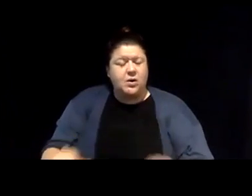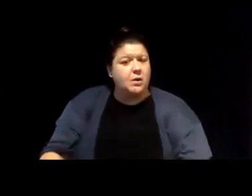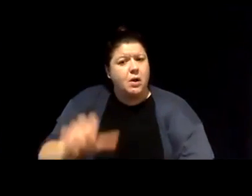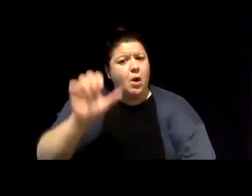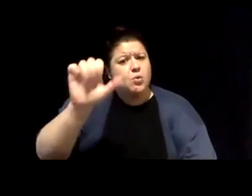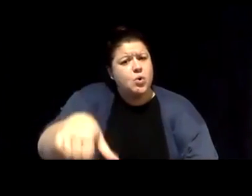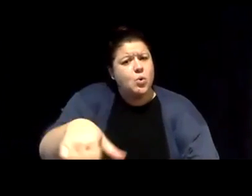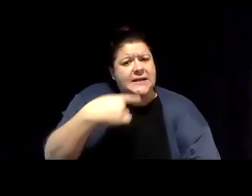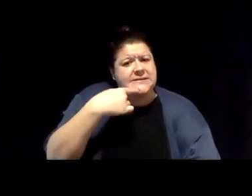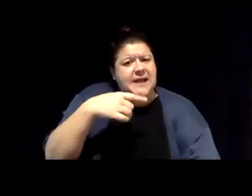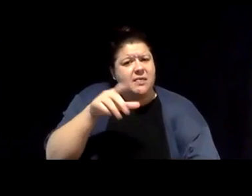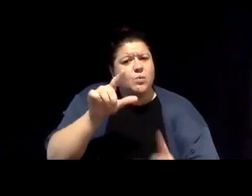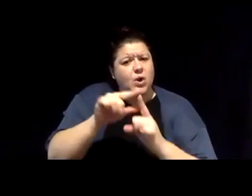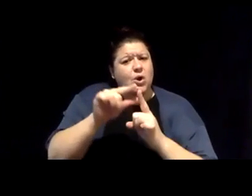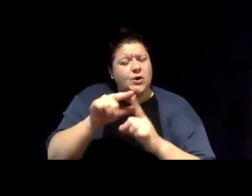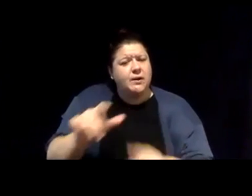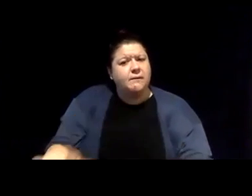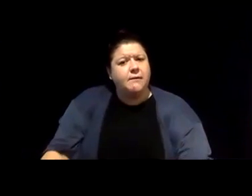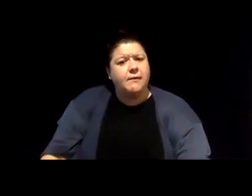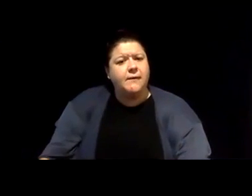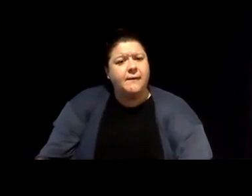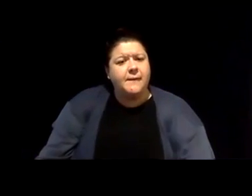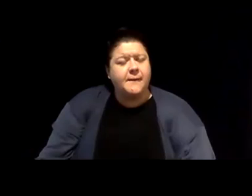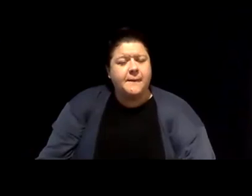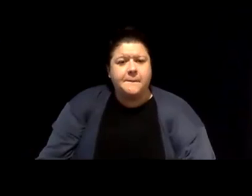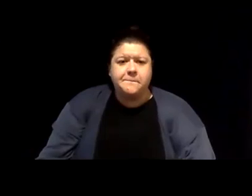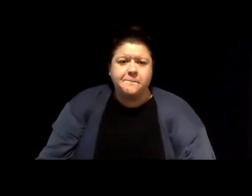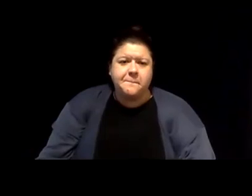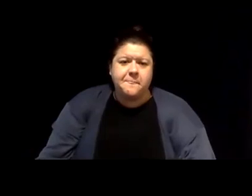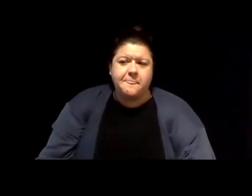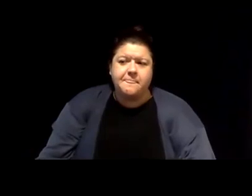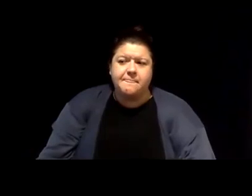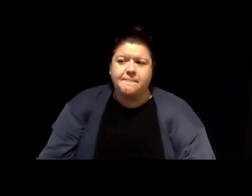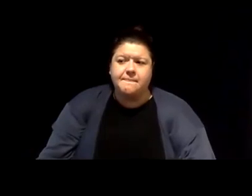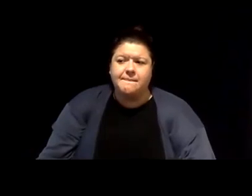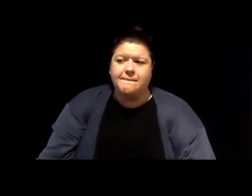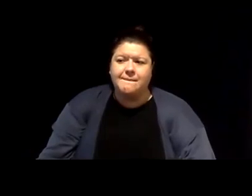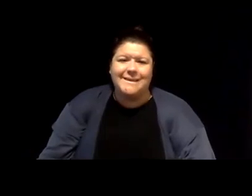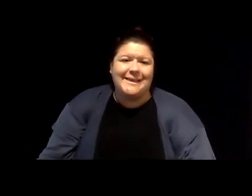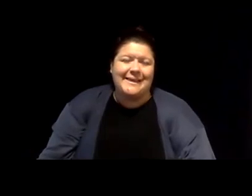say the same word, unless it's a common